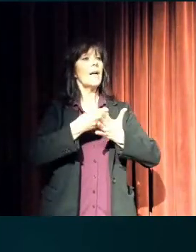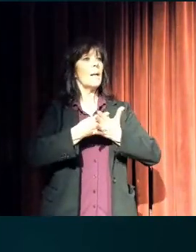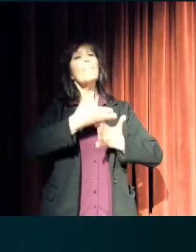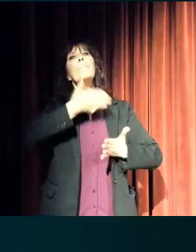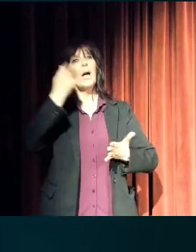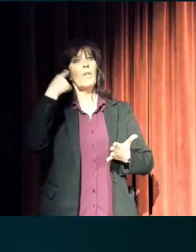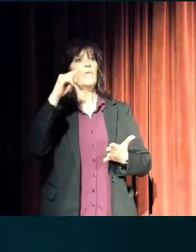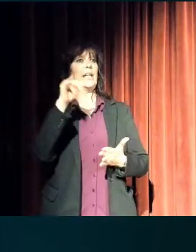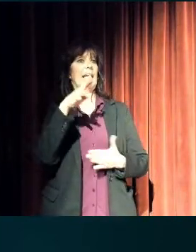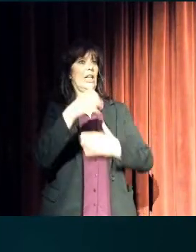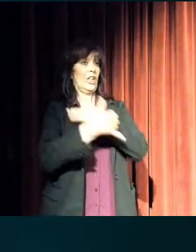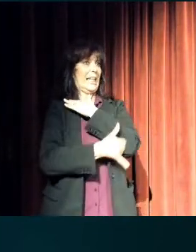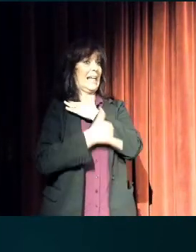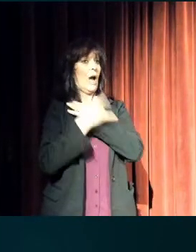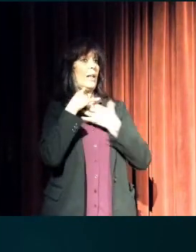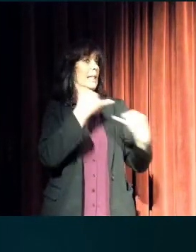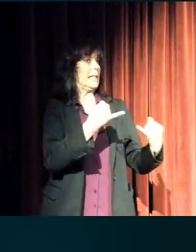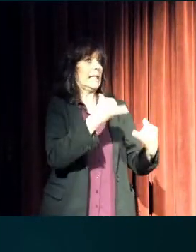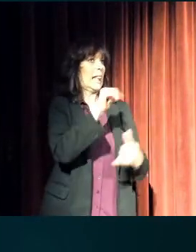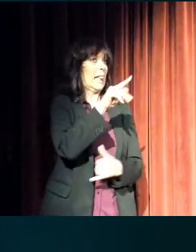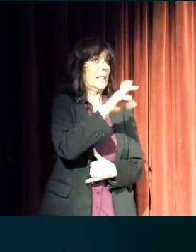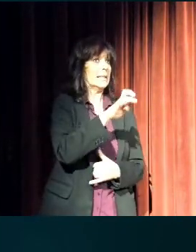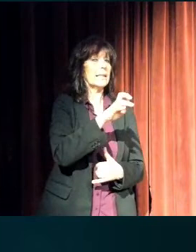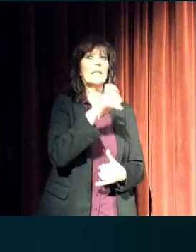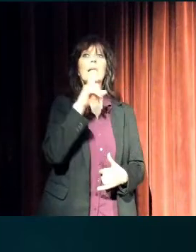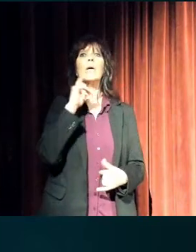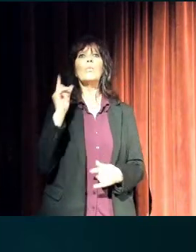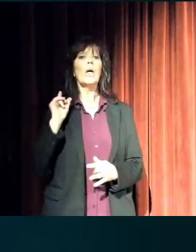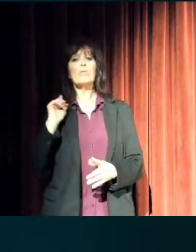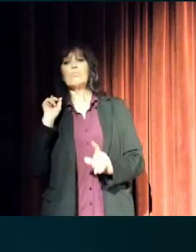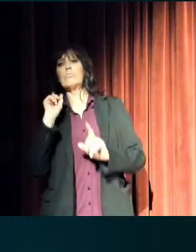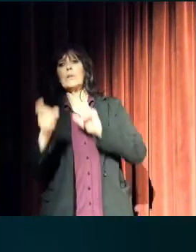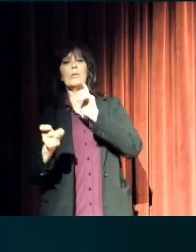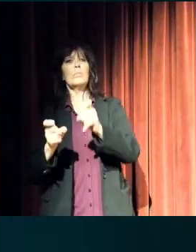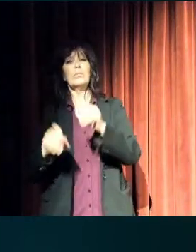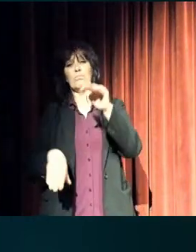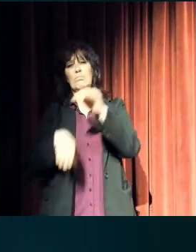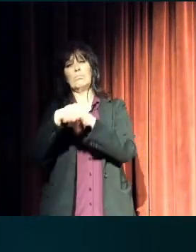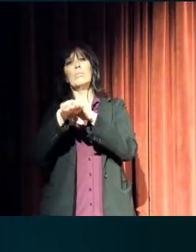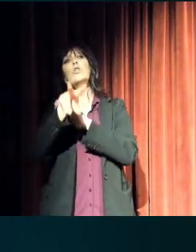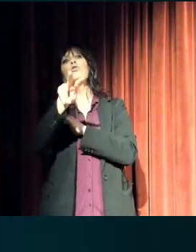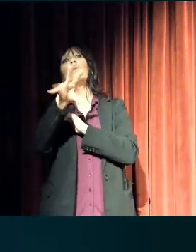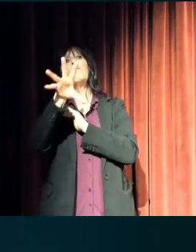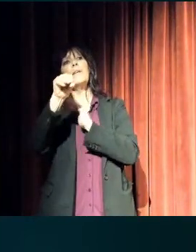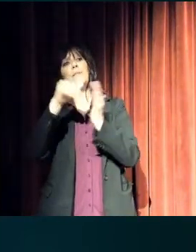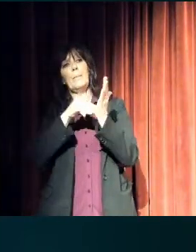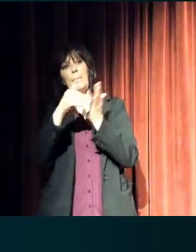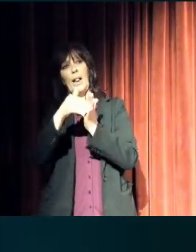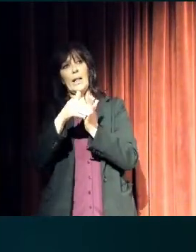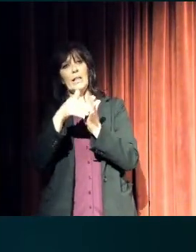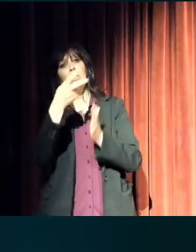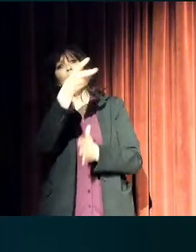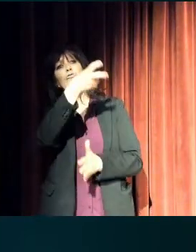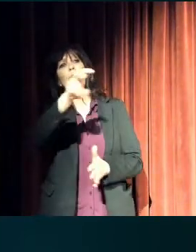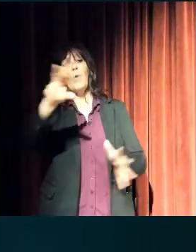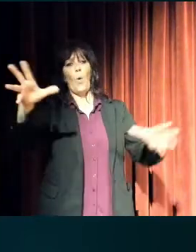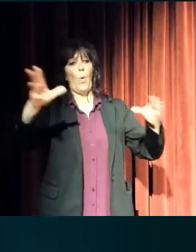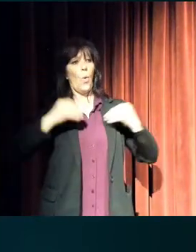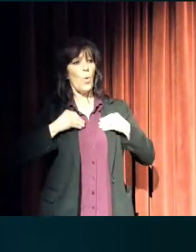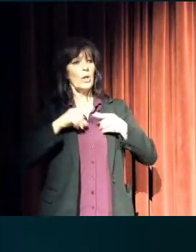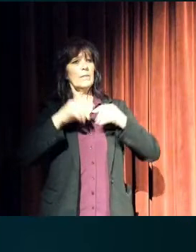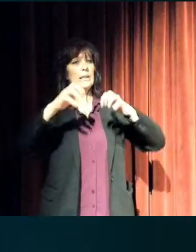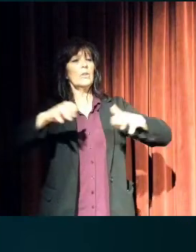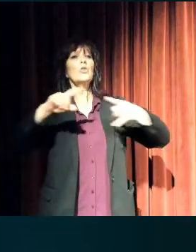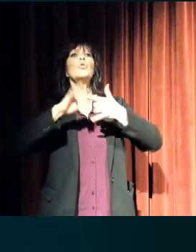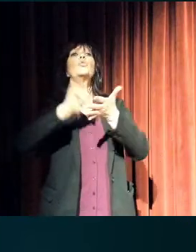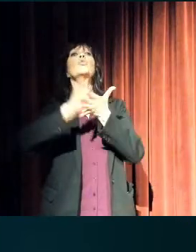for Erie County than the existing lease, capping the county's contribution to the project at $250 million and transferring the ownership of the stadium